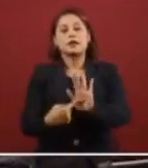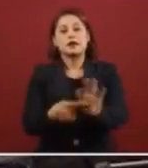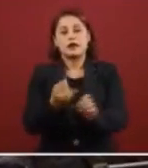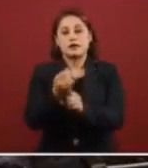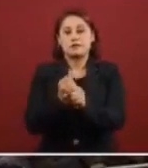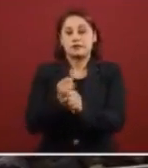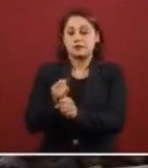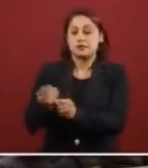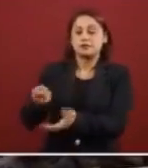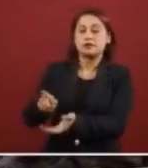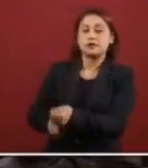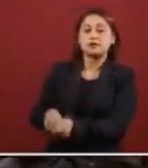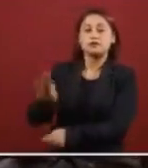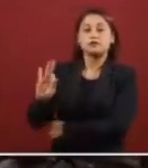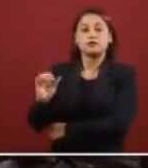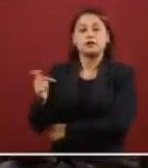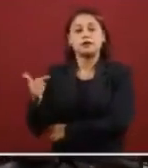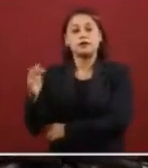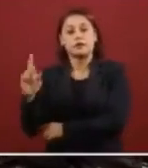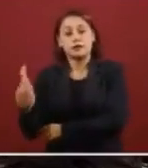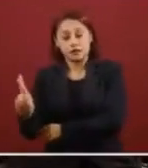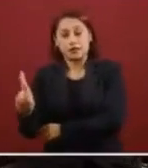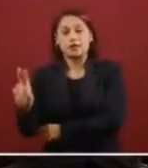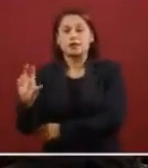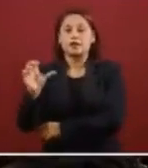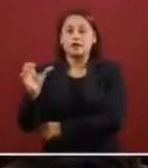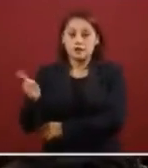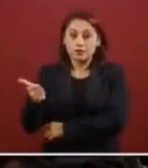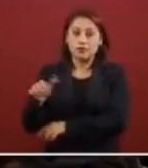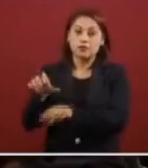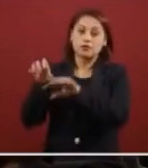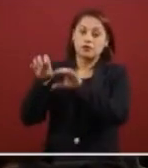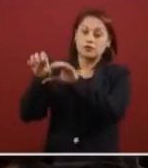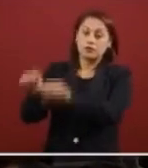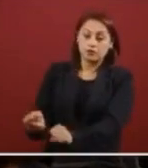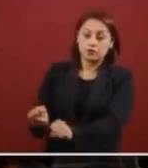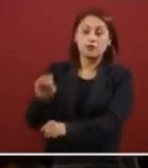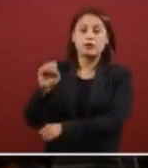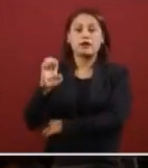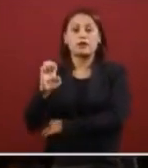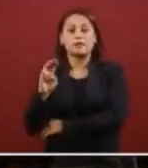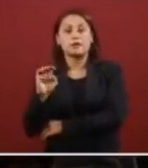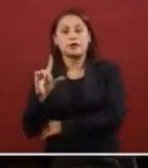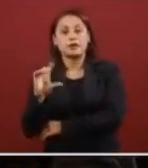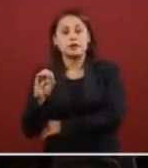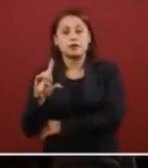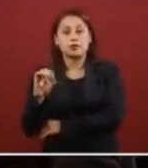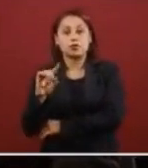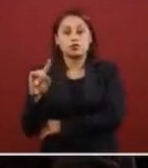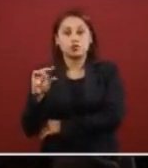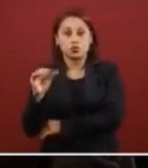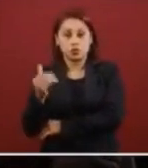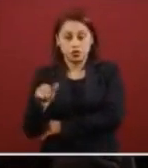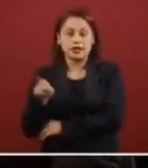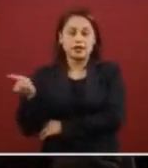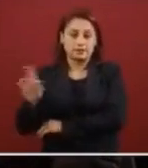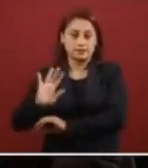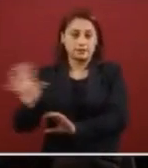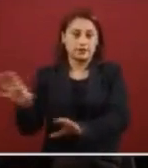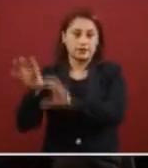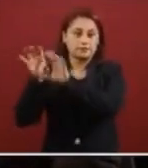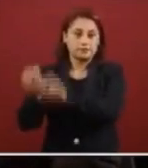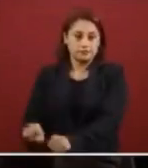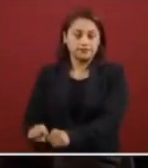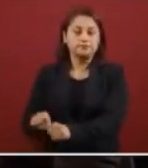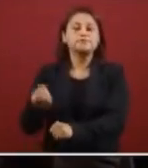Fiscalía General y la orden de aprehensión ya contra Emilio Lozoya por parte de la misma Fiscalía. So regarding the order